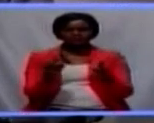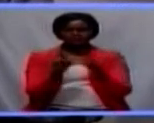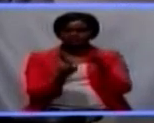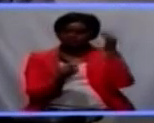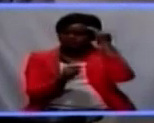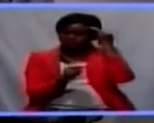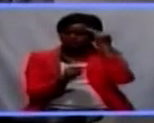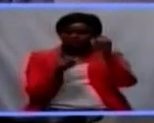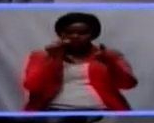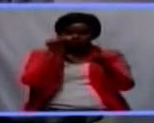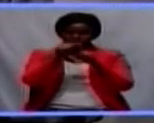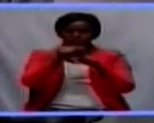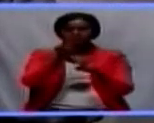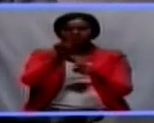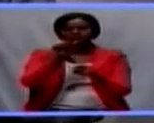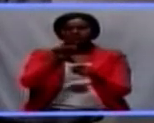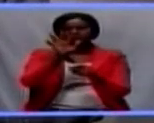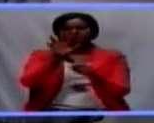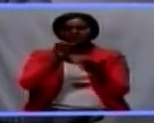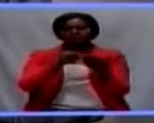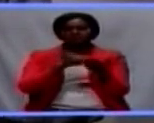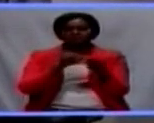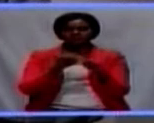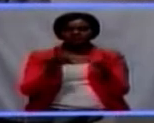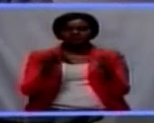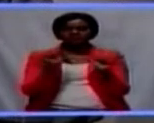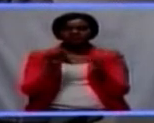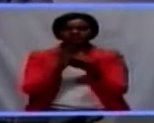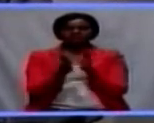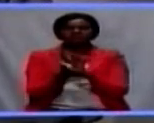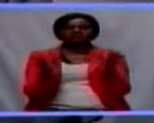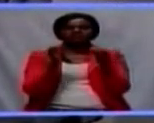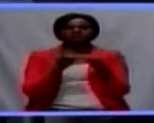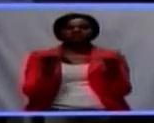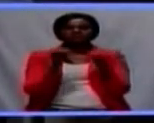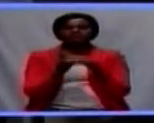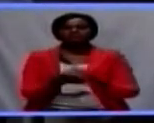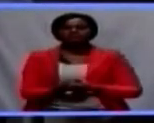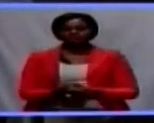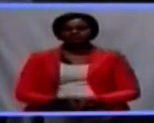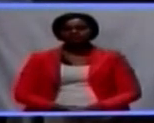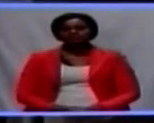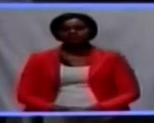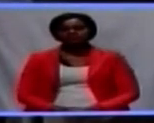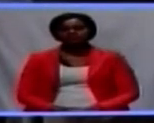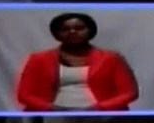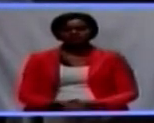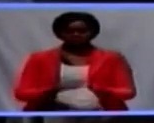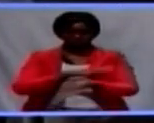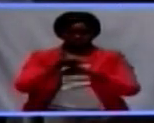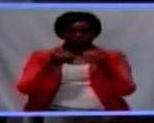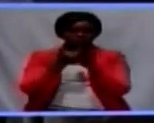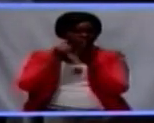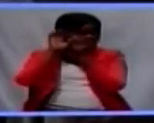So we are targeting 2.5, but it could be more, and we want it to be more. In the same breath, you're obviously hoping